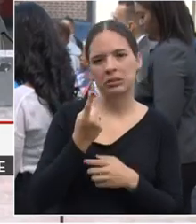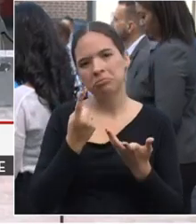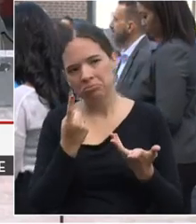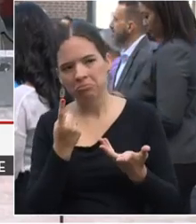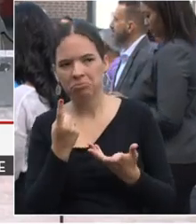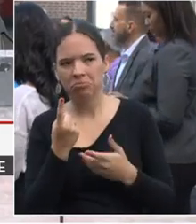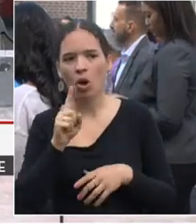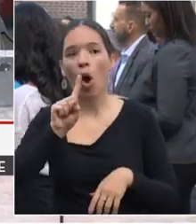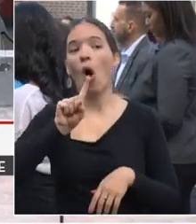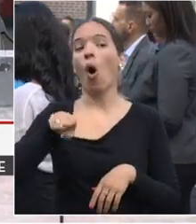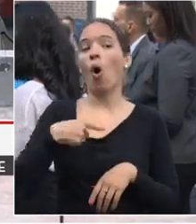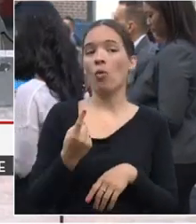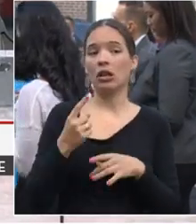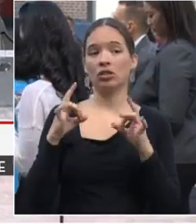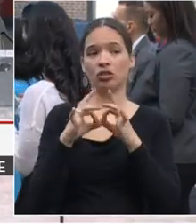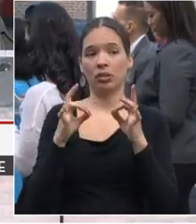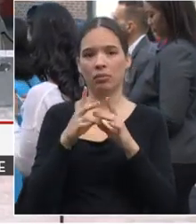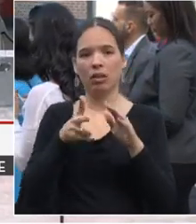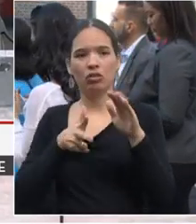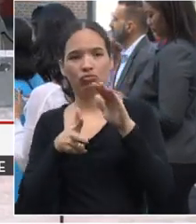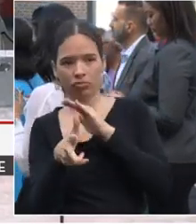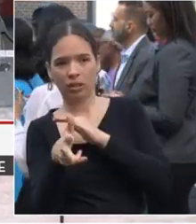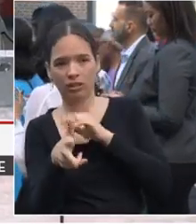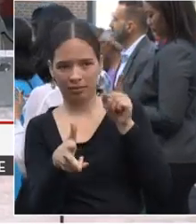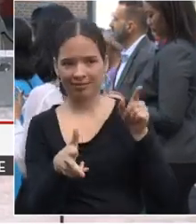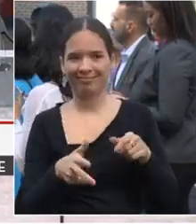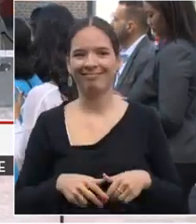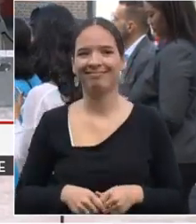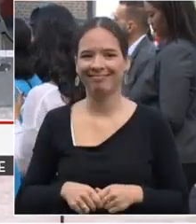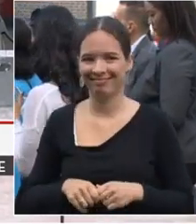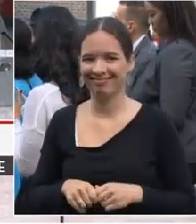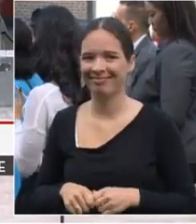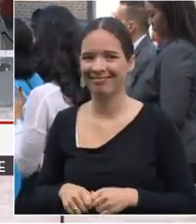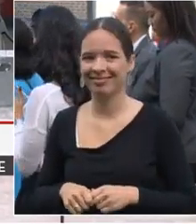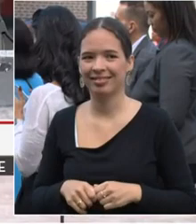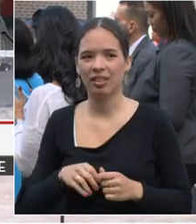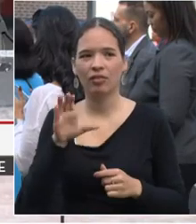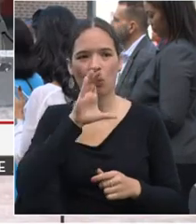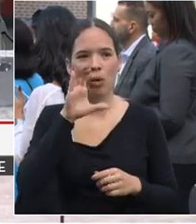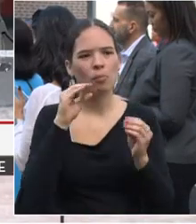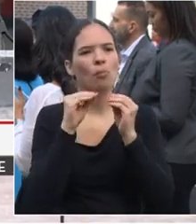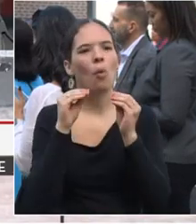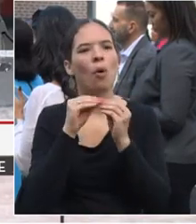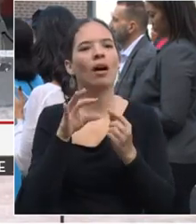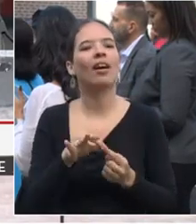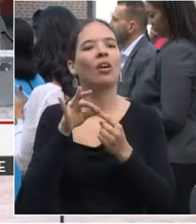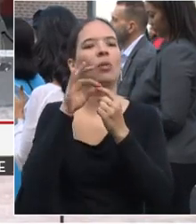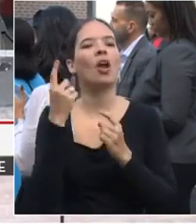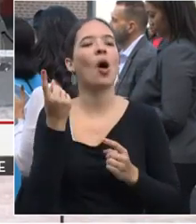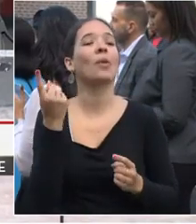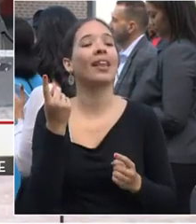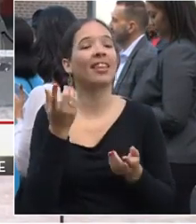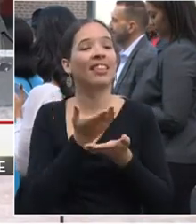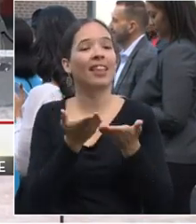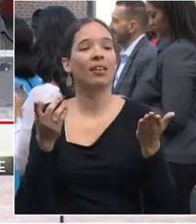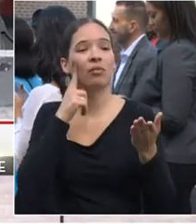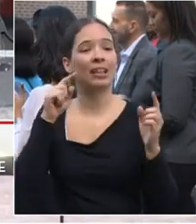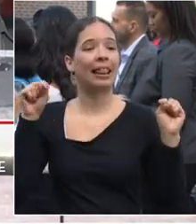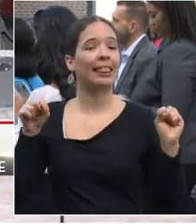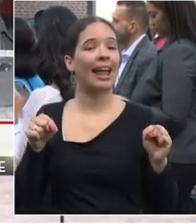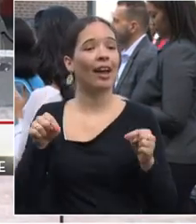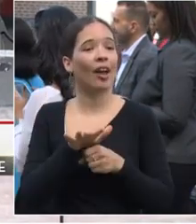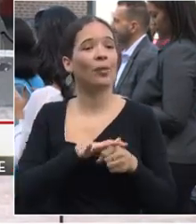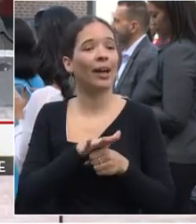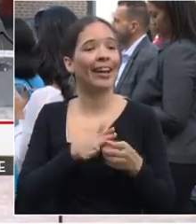drive-through Starbucks. The only drive-through Starbucks. And we're looking for more only, Mayor Bowser, so we need some more only here. We